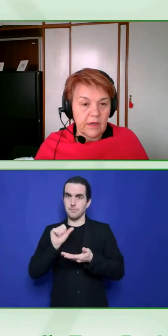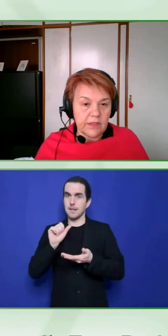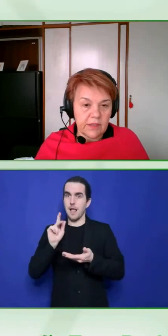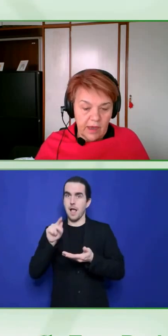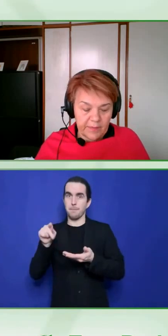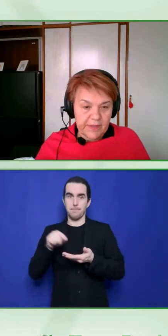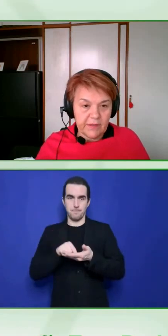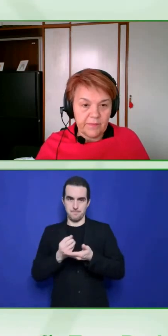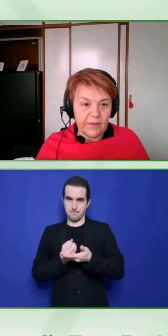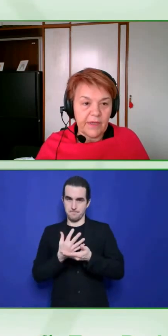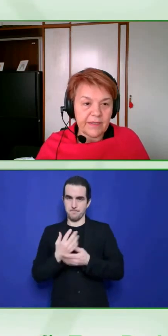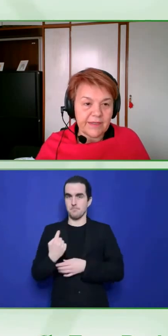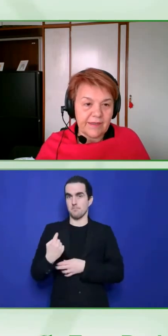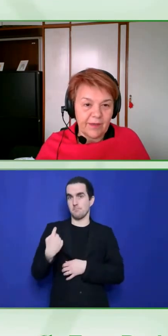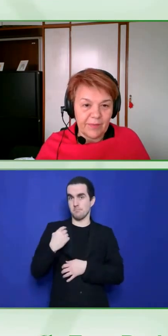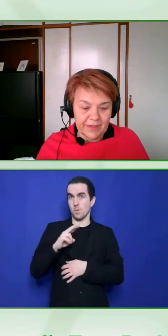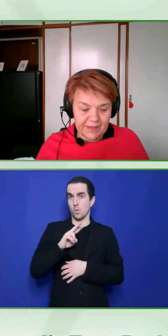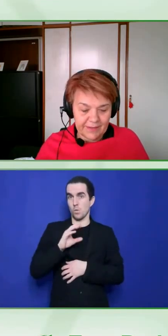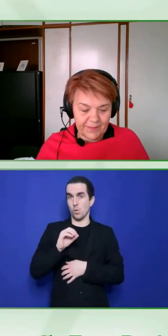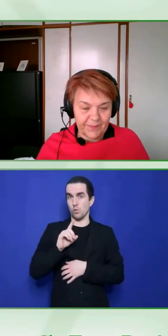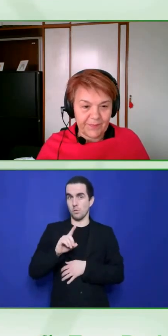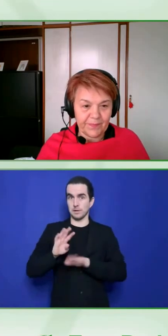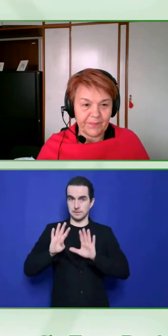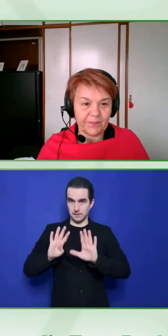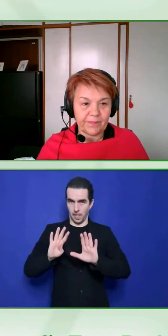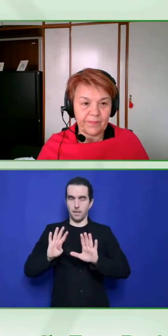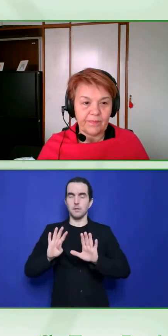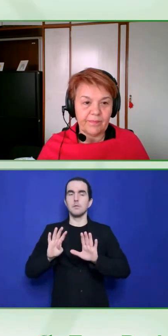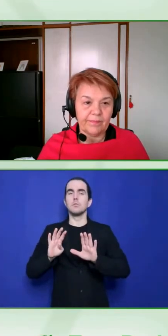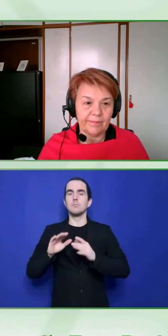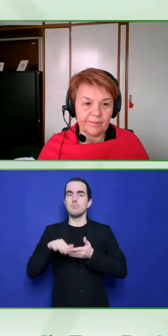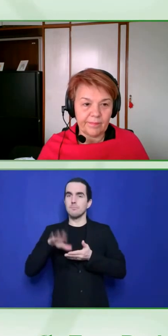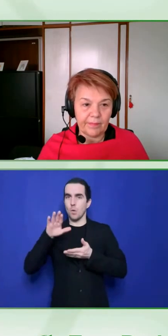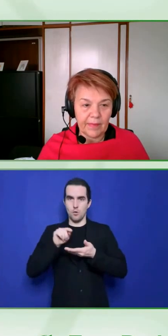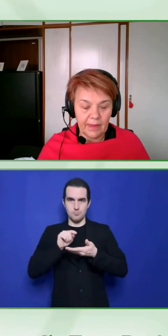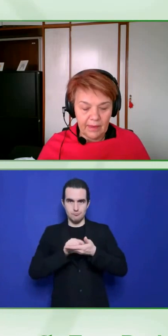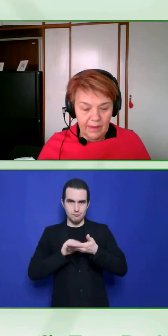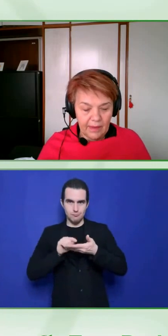and startups. Next slide, please.